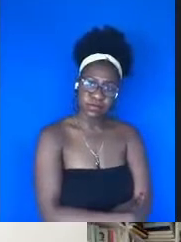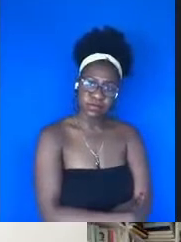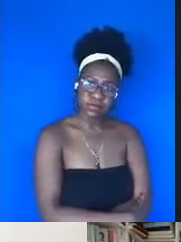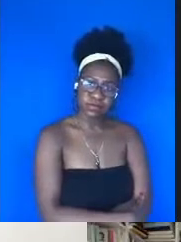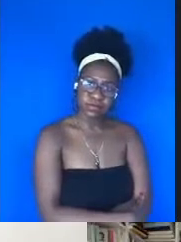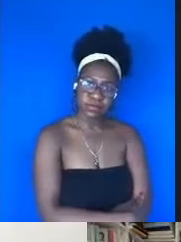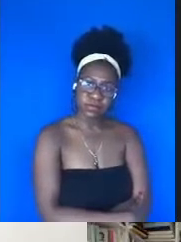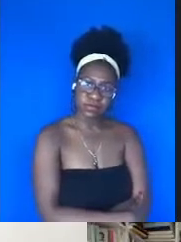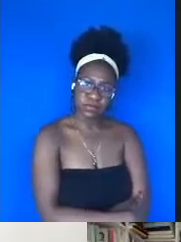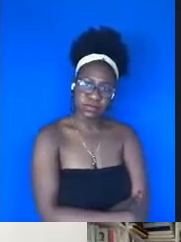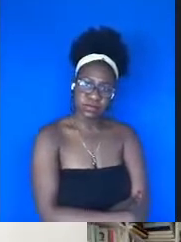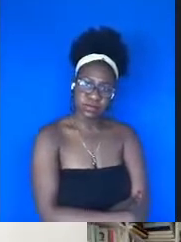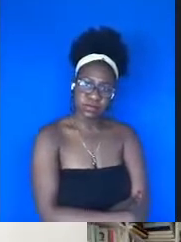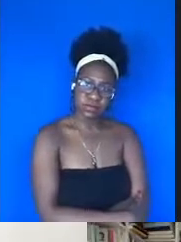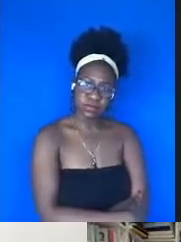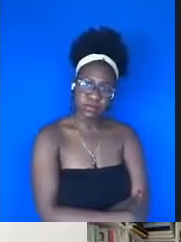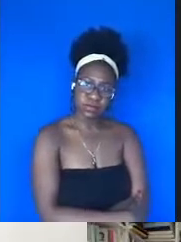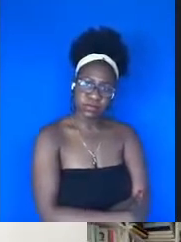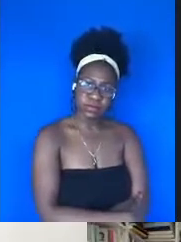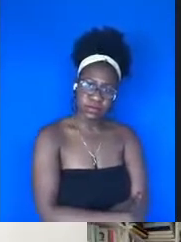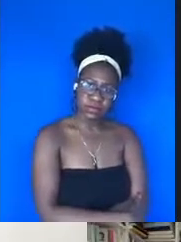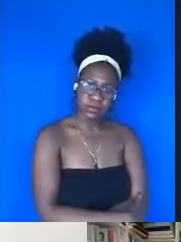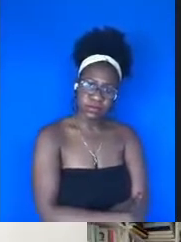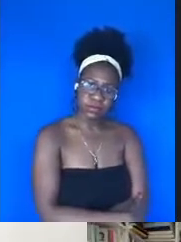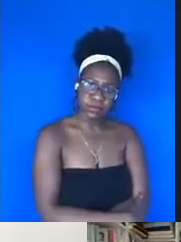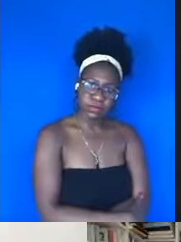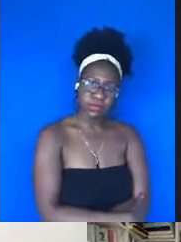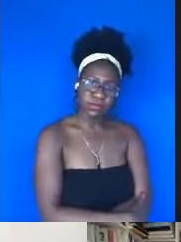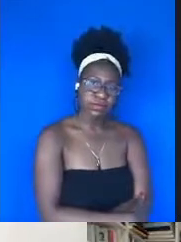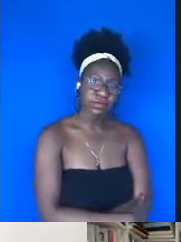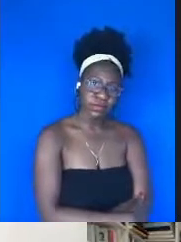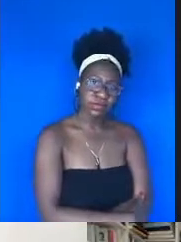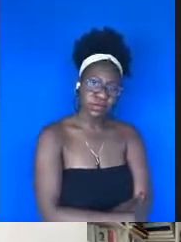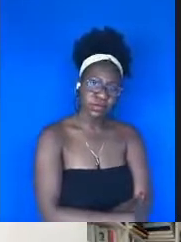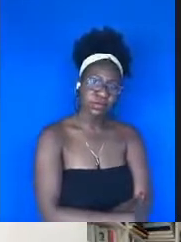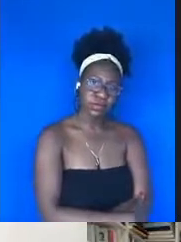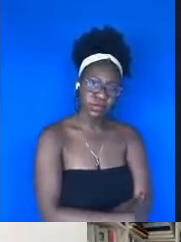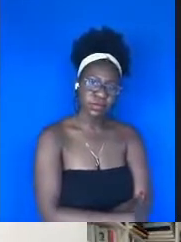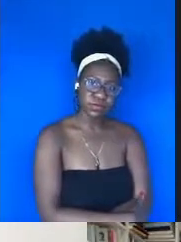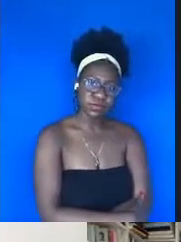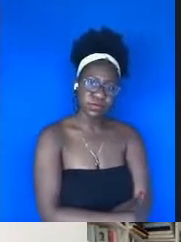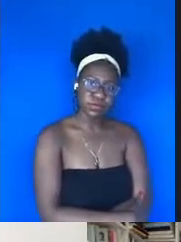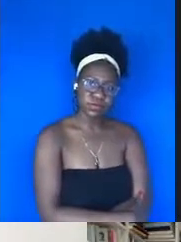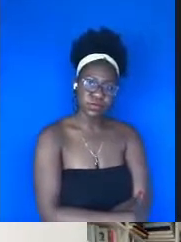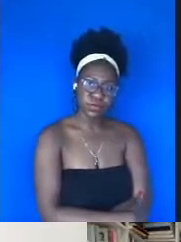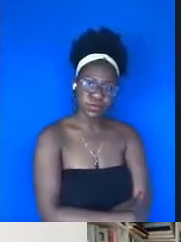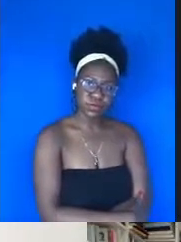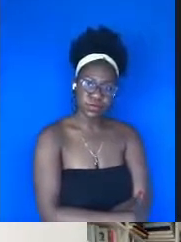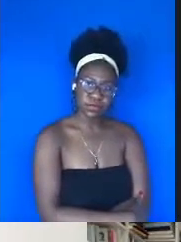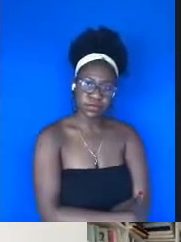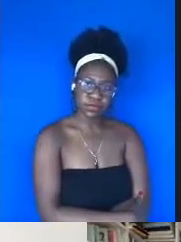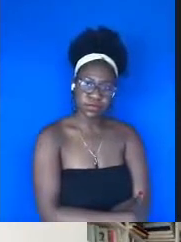then therefore you can justify horrific crimes against them, you know, such as, you know, throughout the 16th